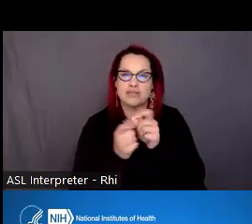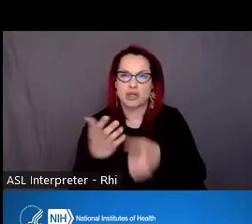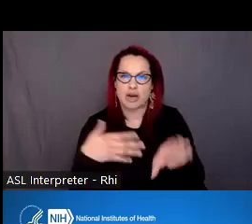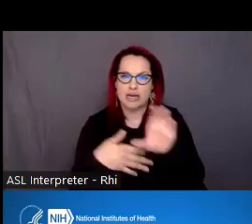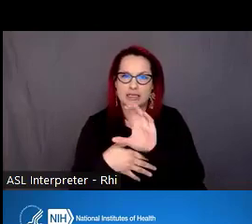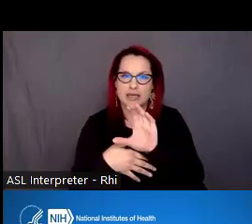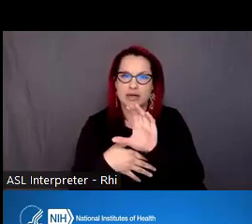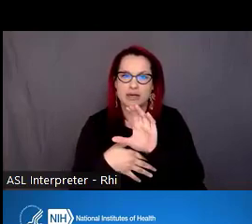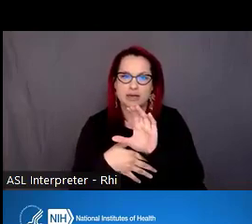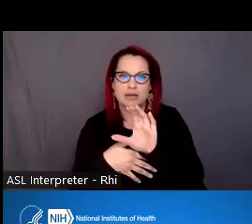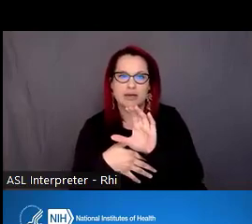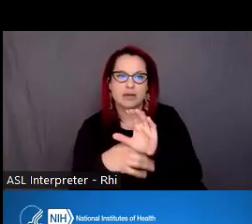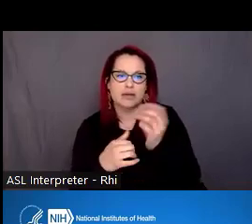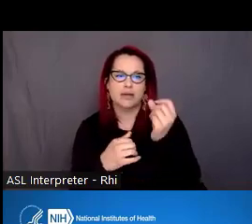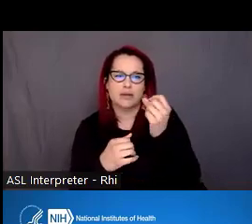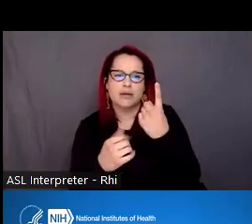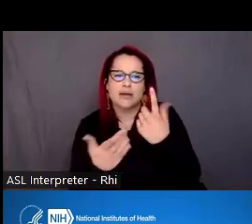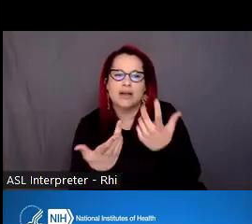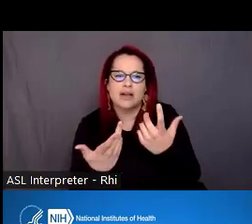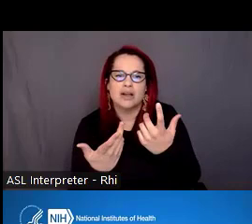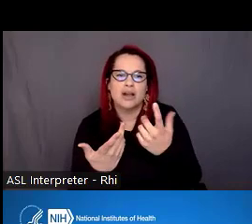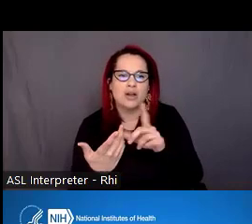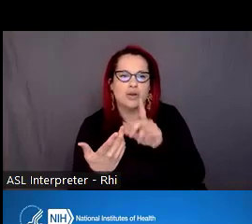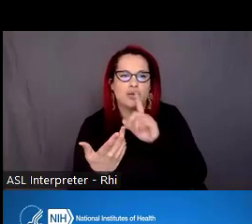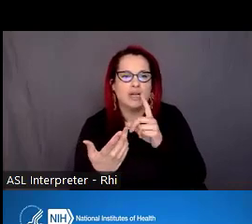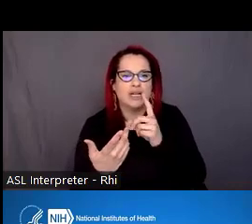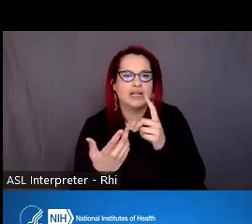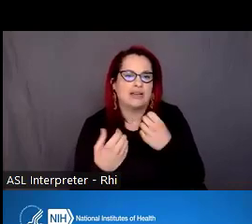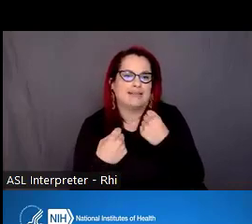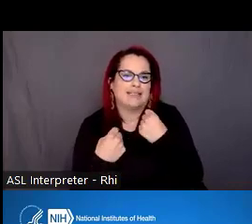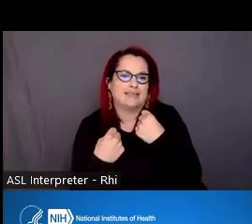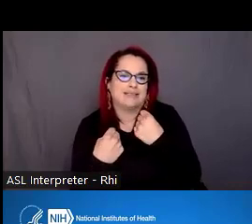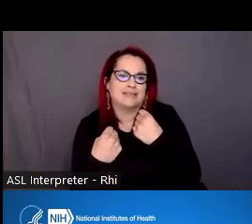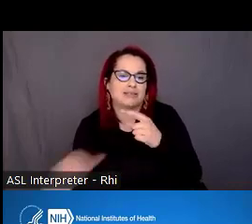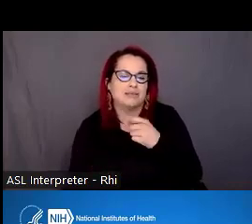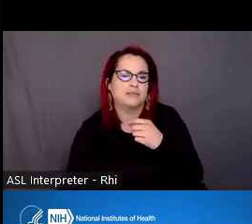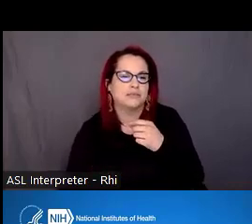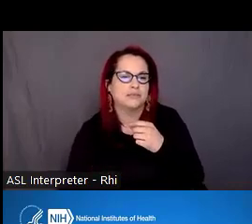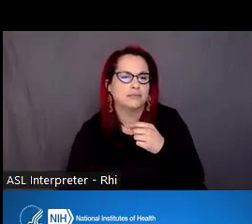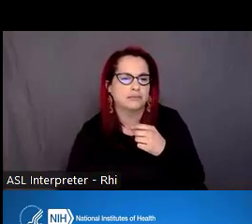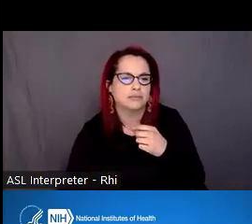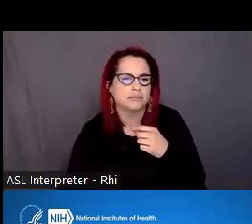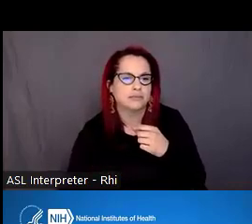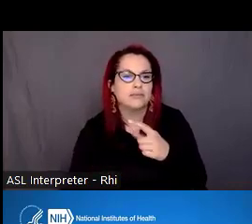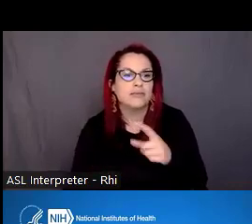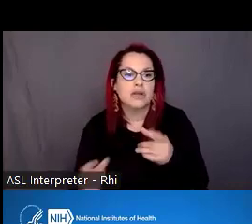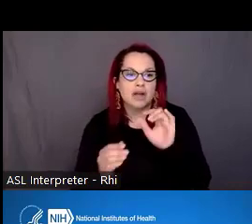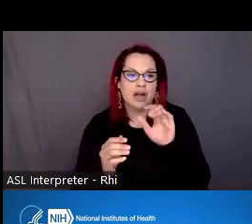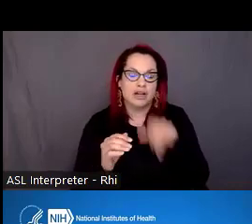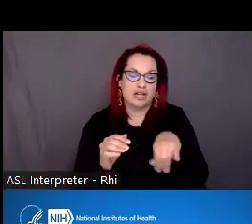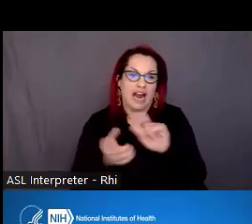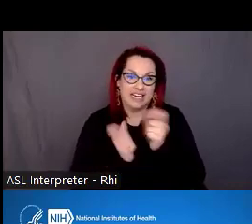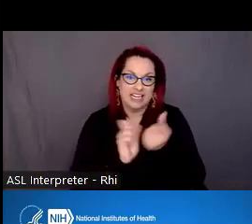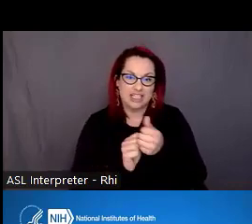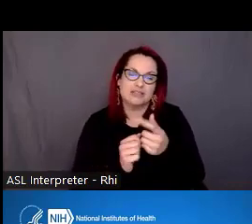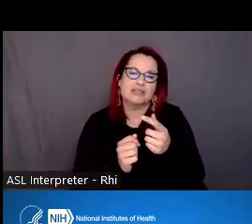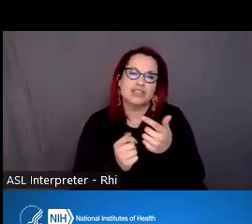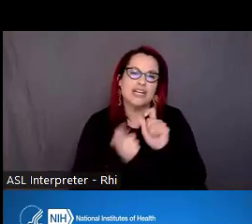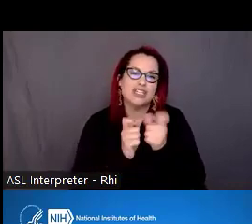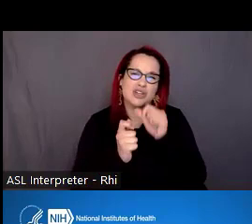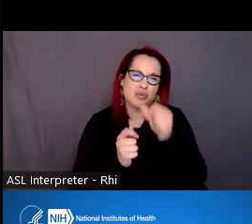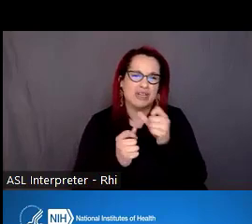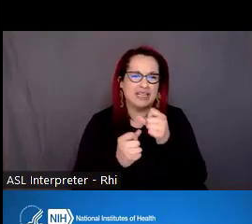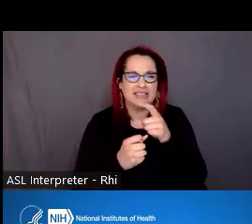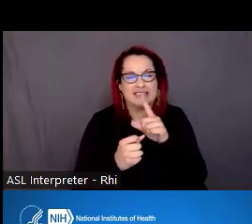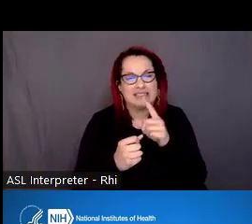for the reasons I just meant, is certainly allowed. If your program does need to